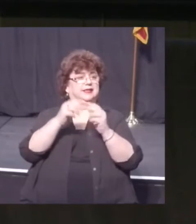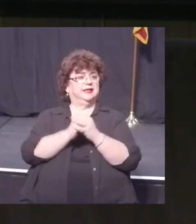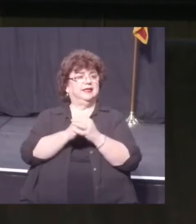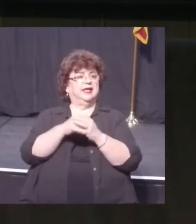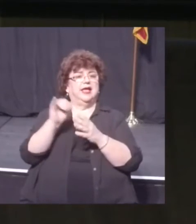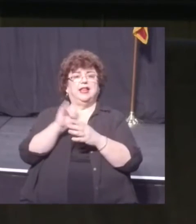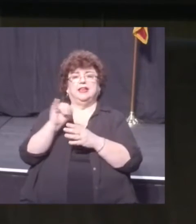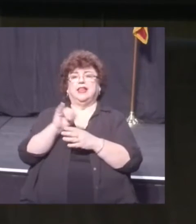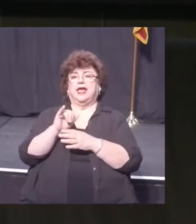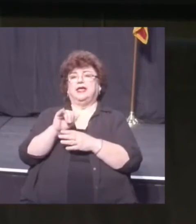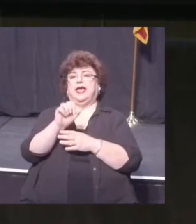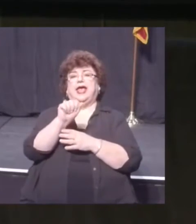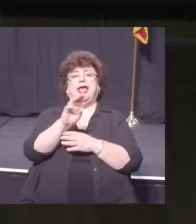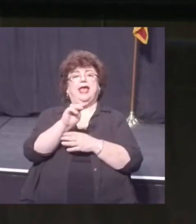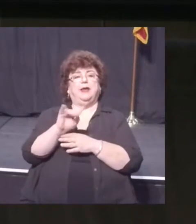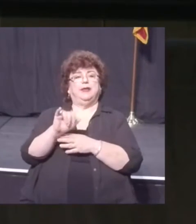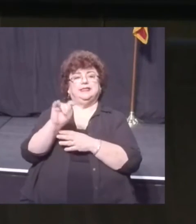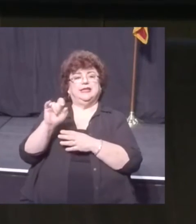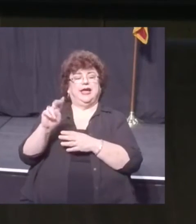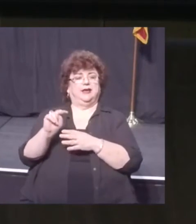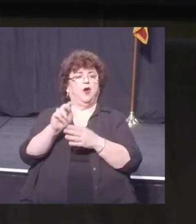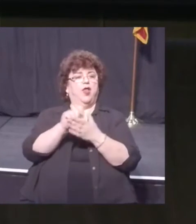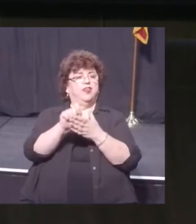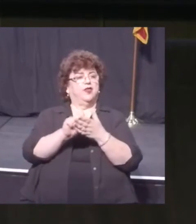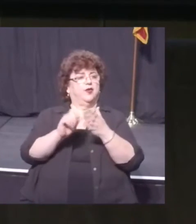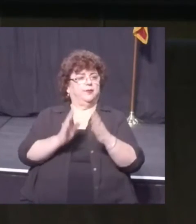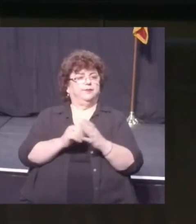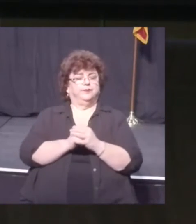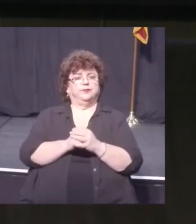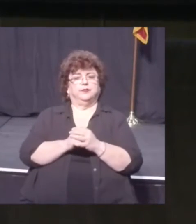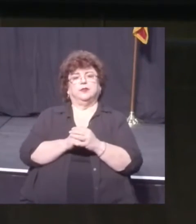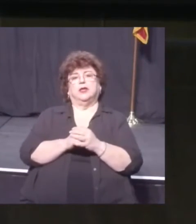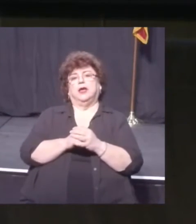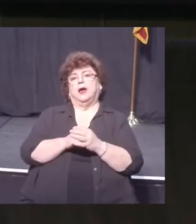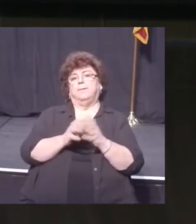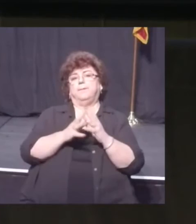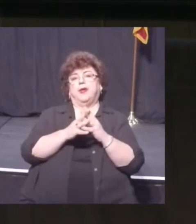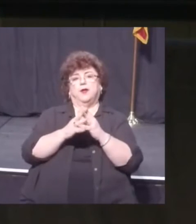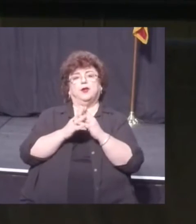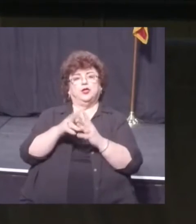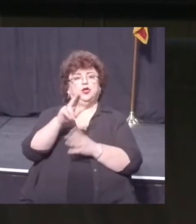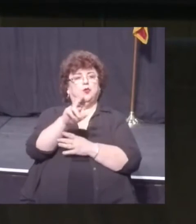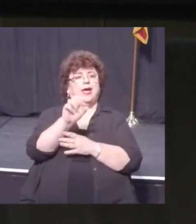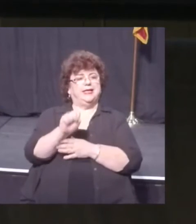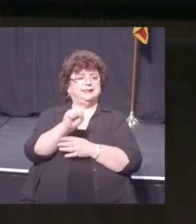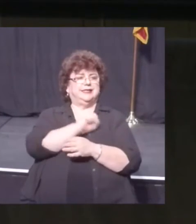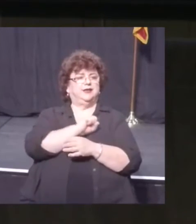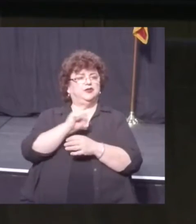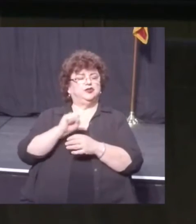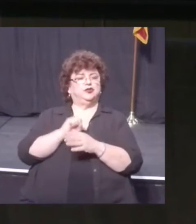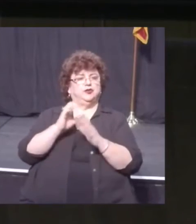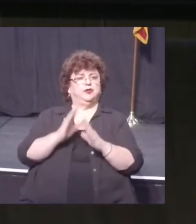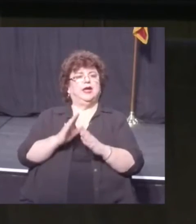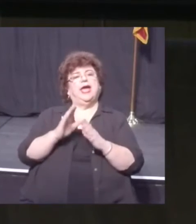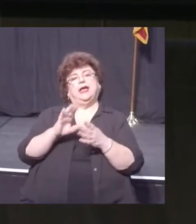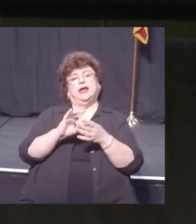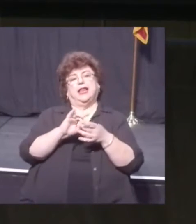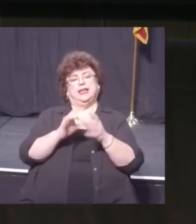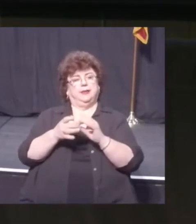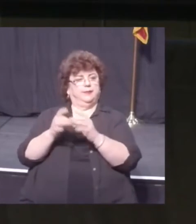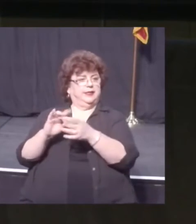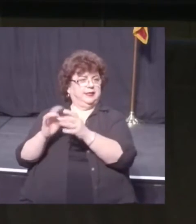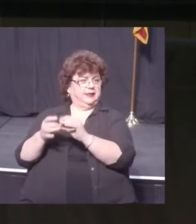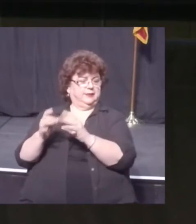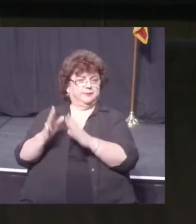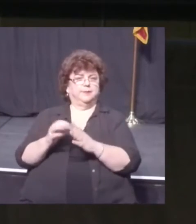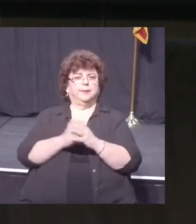author Amy Tan, and Native American U.S. Senator and U.S. Olympian Ben Nighthorse Campbell, and